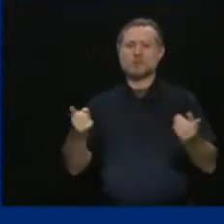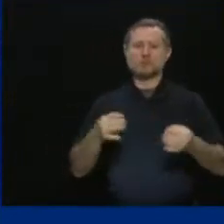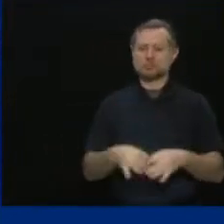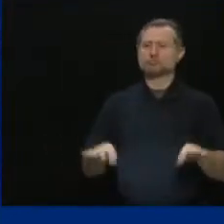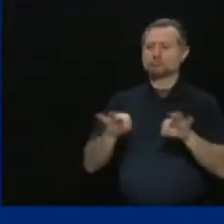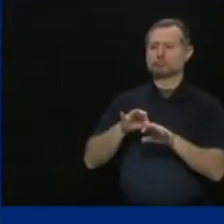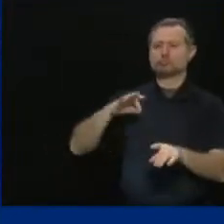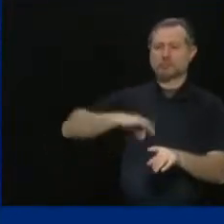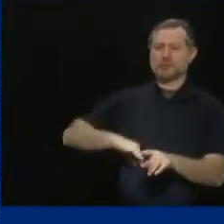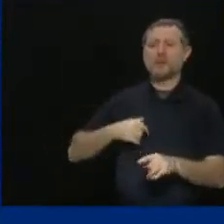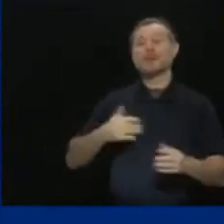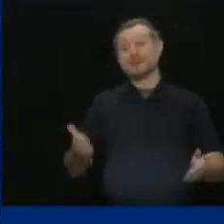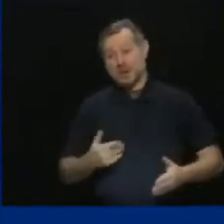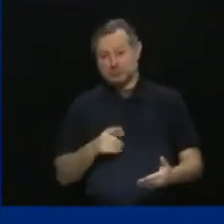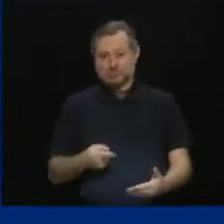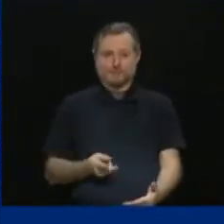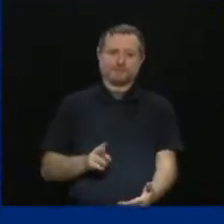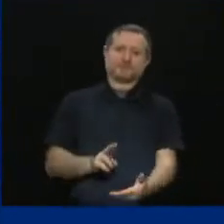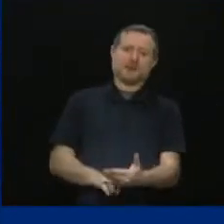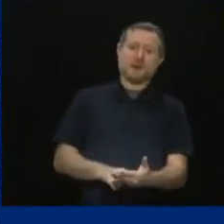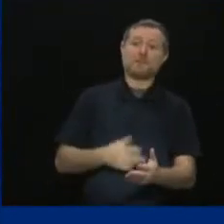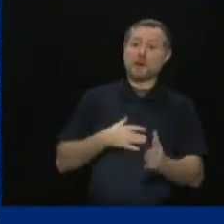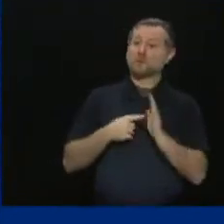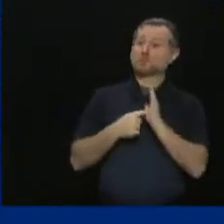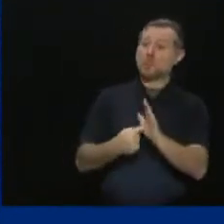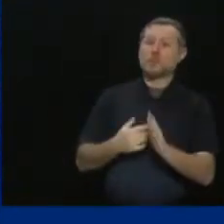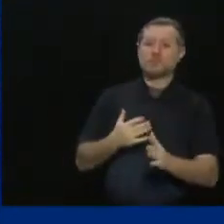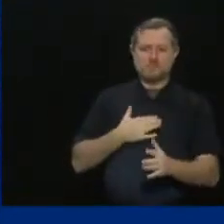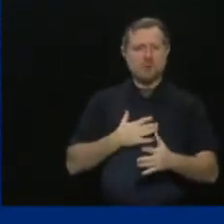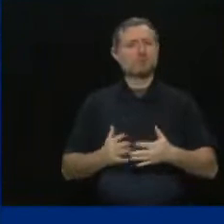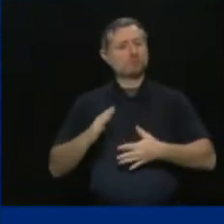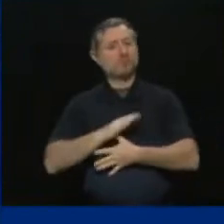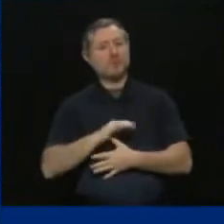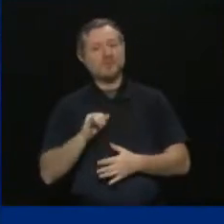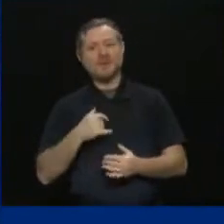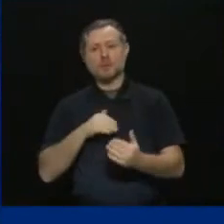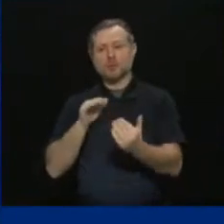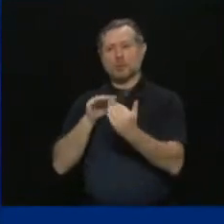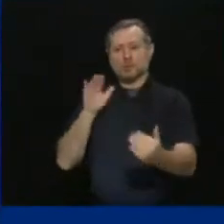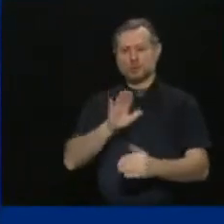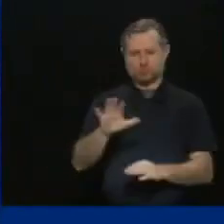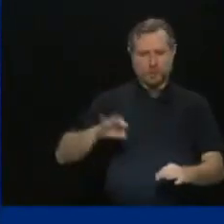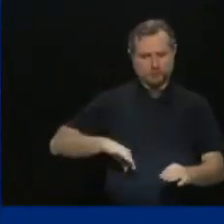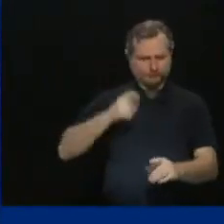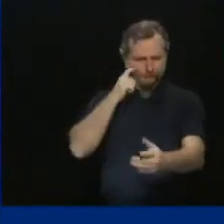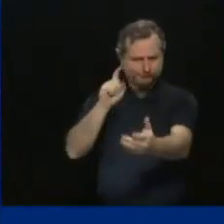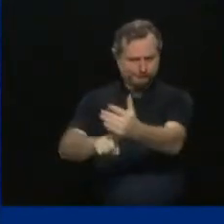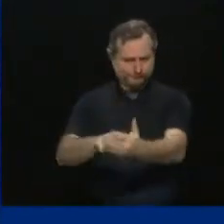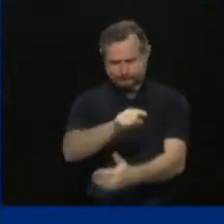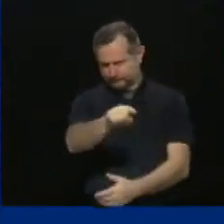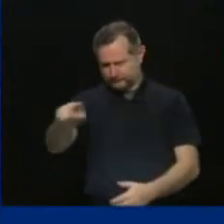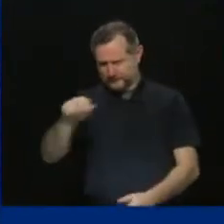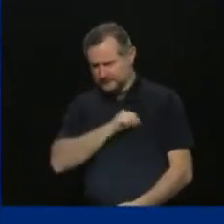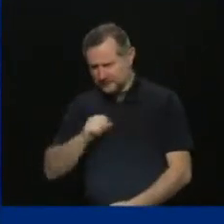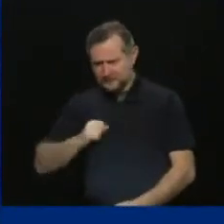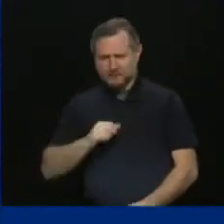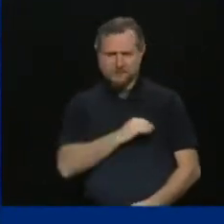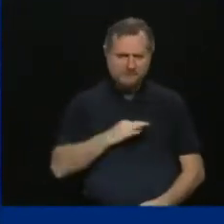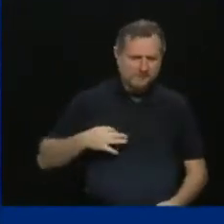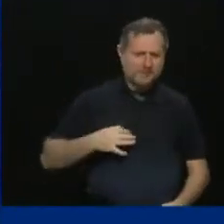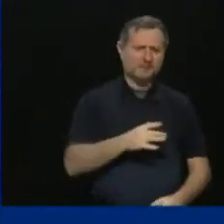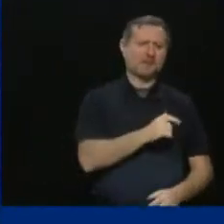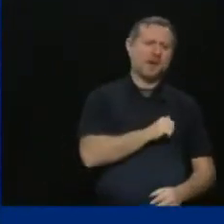this is a statement of my priorities, but also I want to give equal credit to all of our legislators. Let's give them another round of applause.